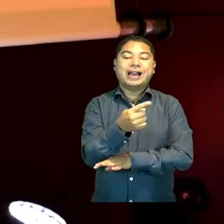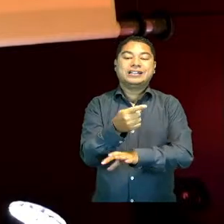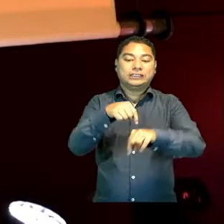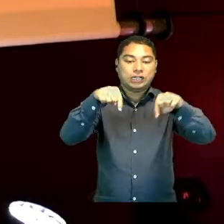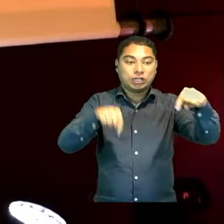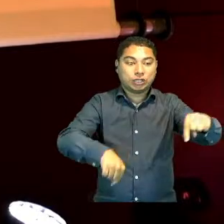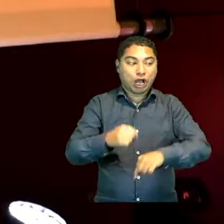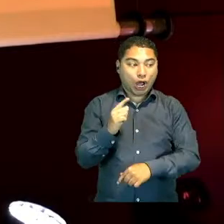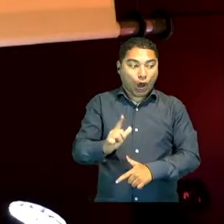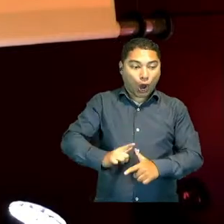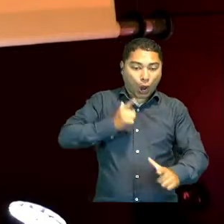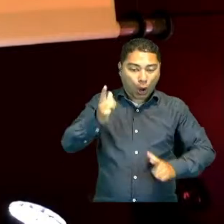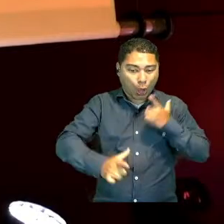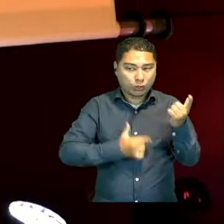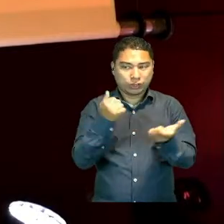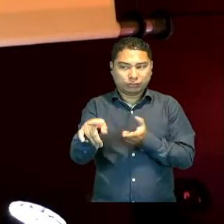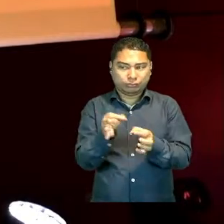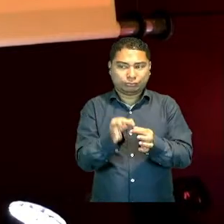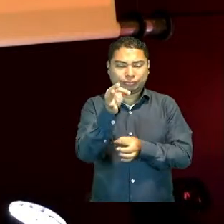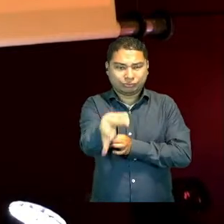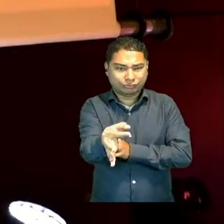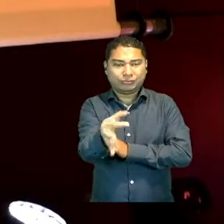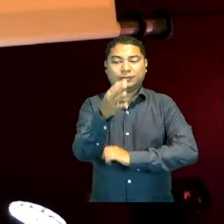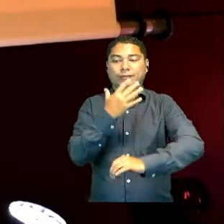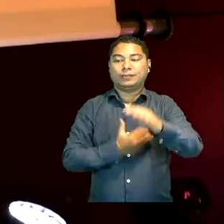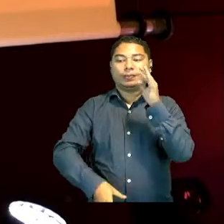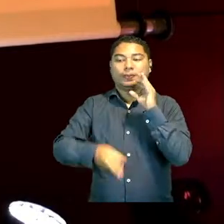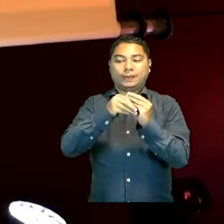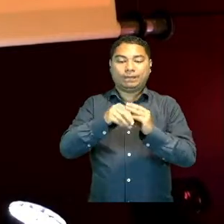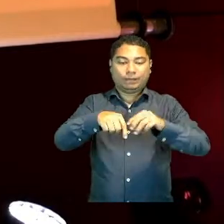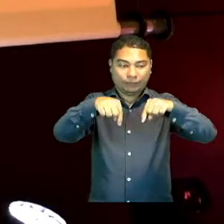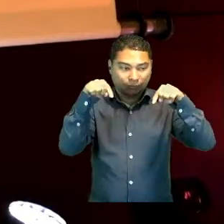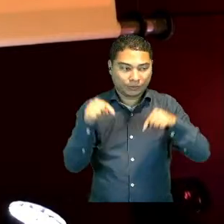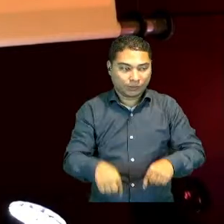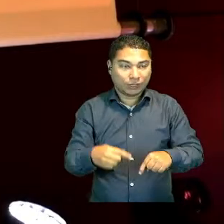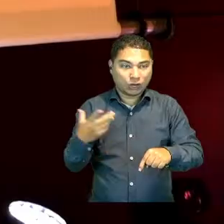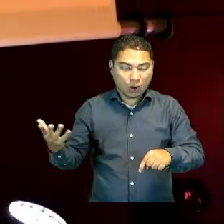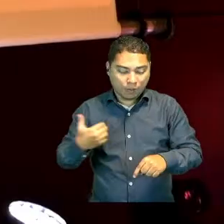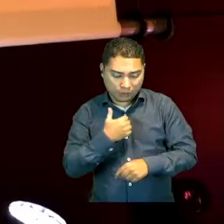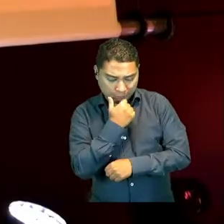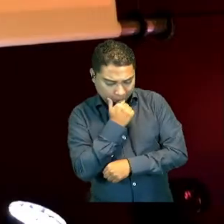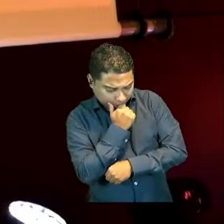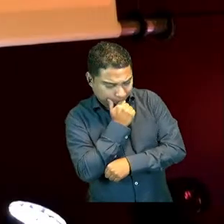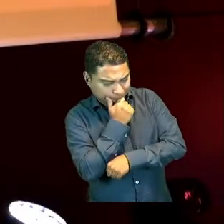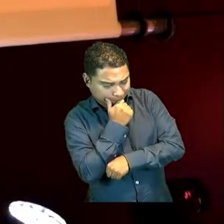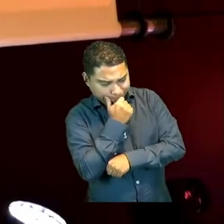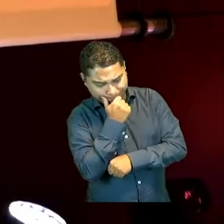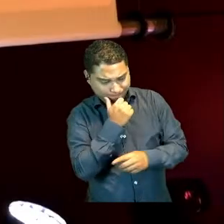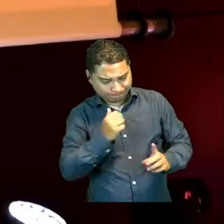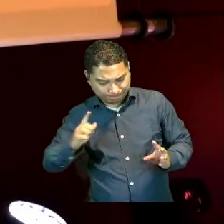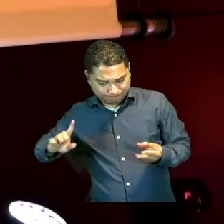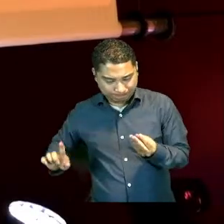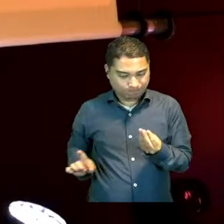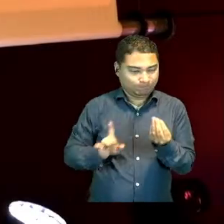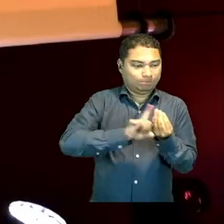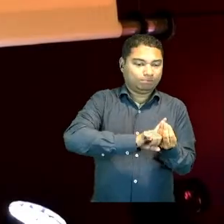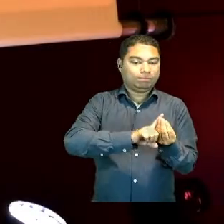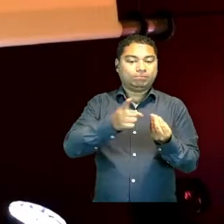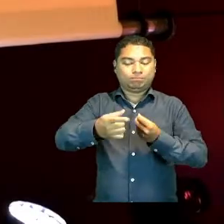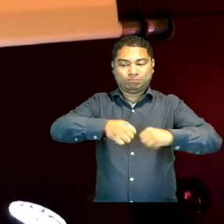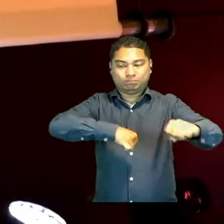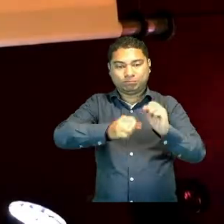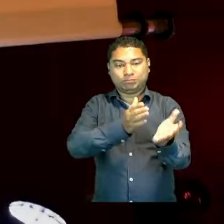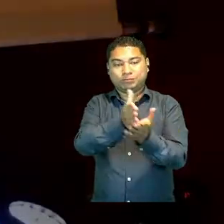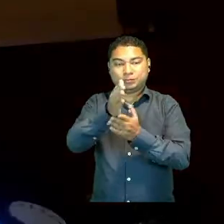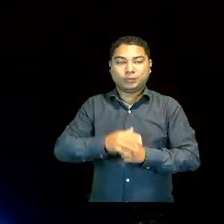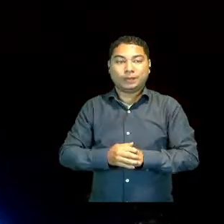and so many others into the Solidarity campaign. And so when Gina Dent and I were